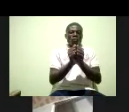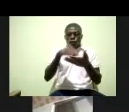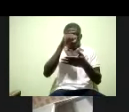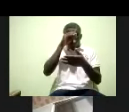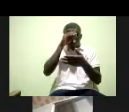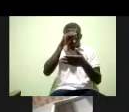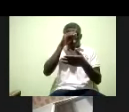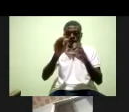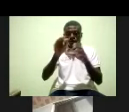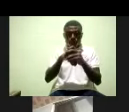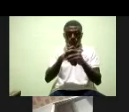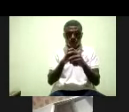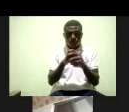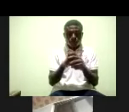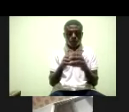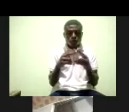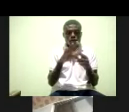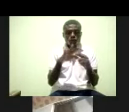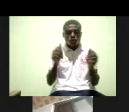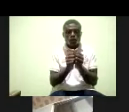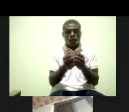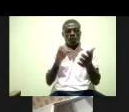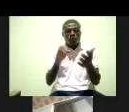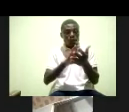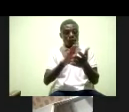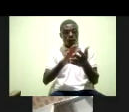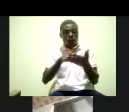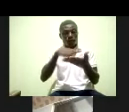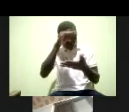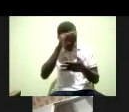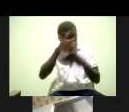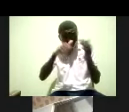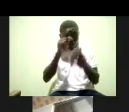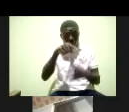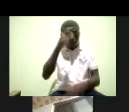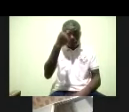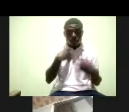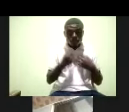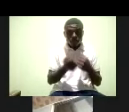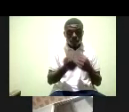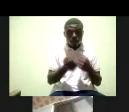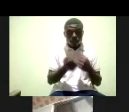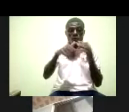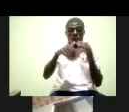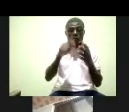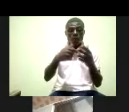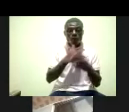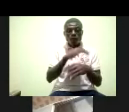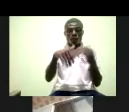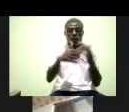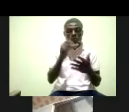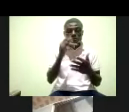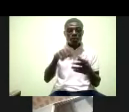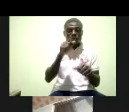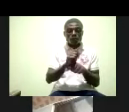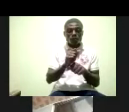the children with central auditory processing may also speak too loudly. They may appear to daydream, get lost in